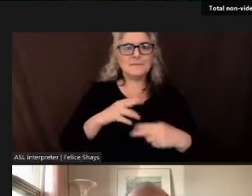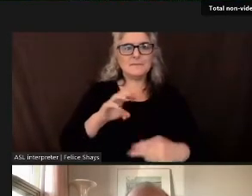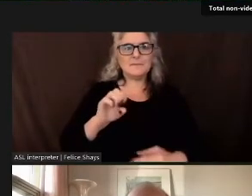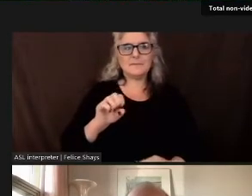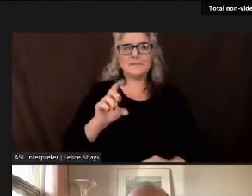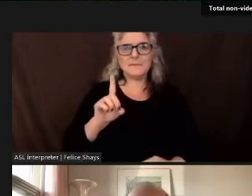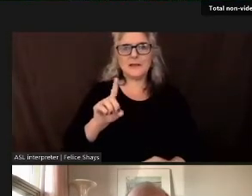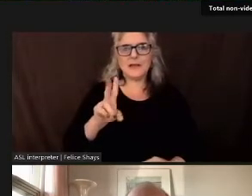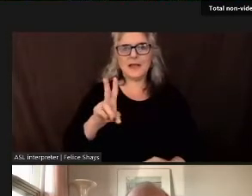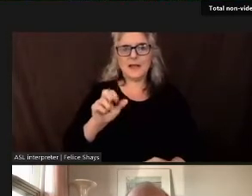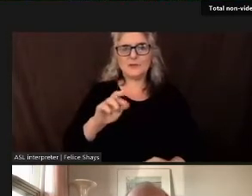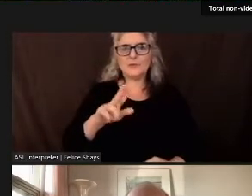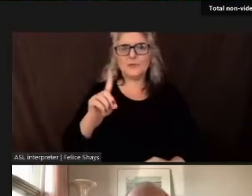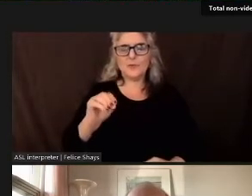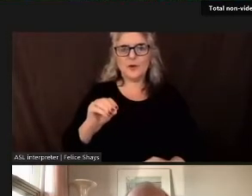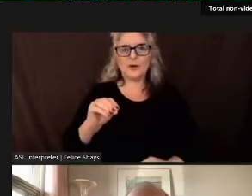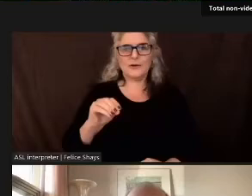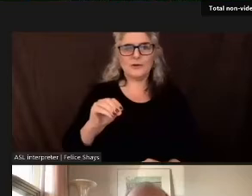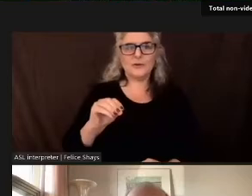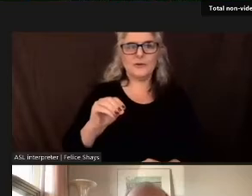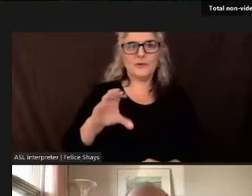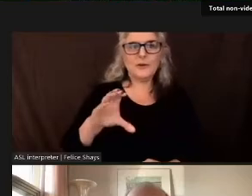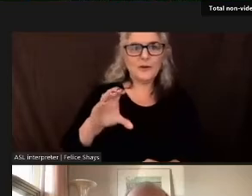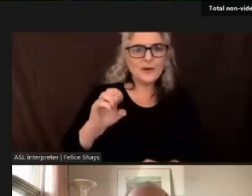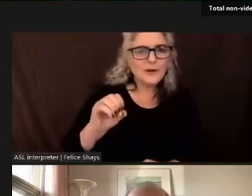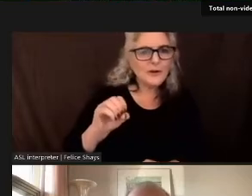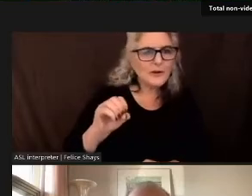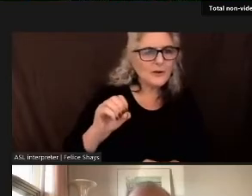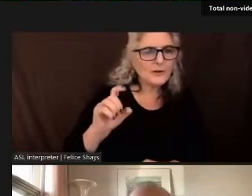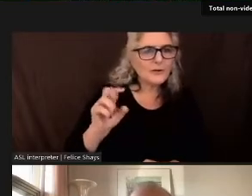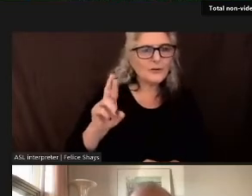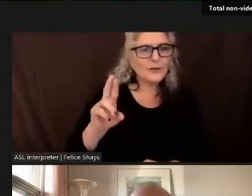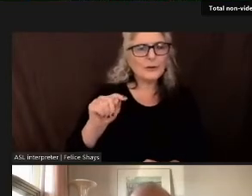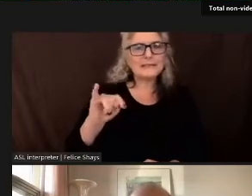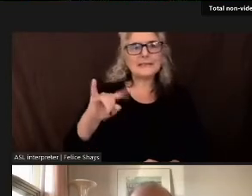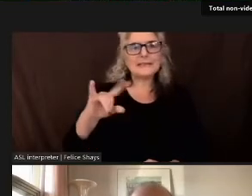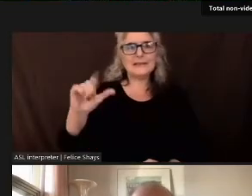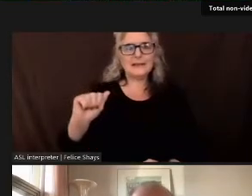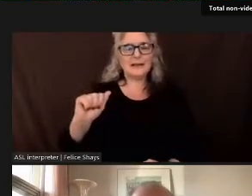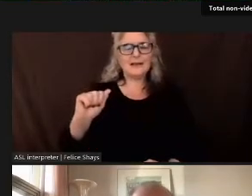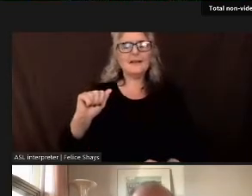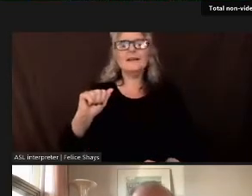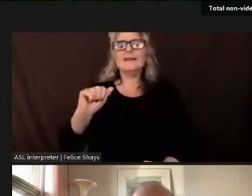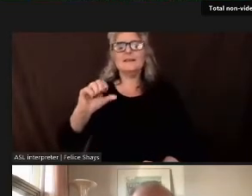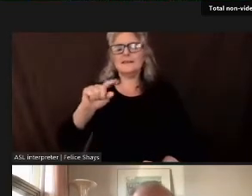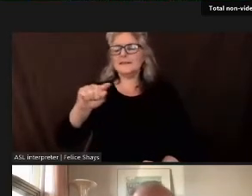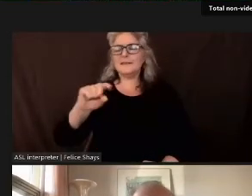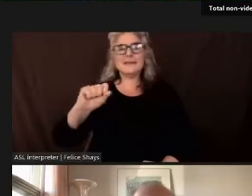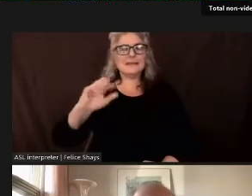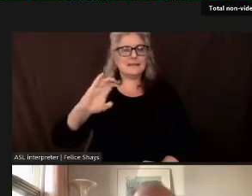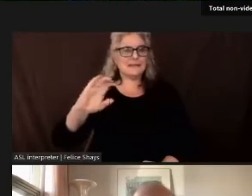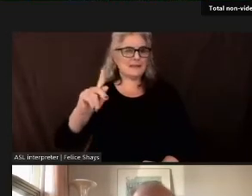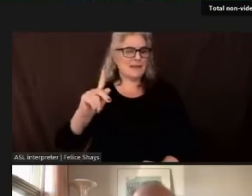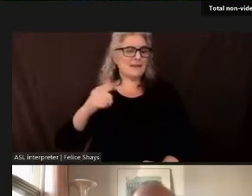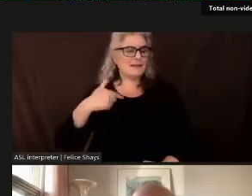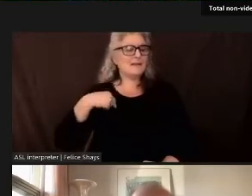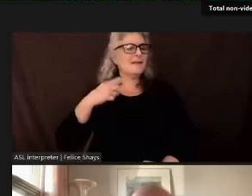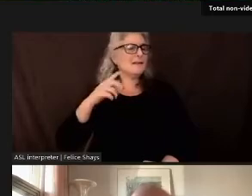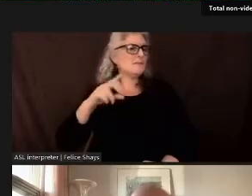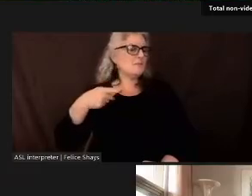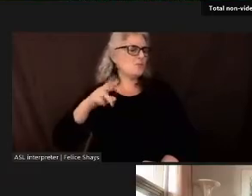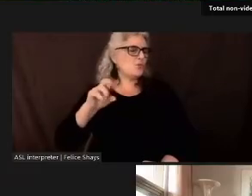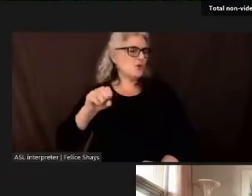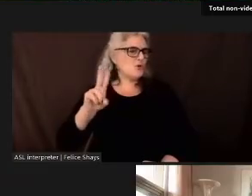of electrical and computer engineering at Oregon State University. And my work is in power